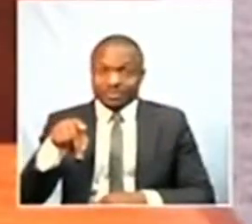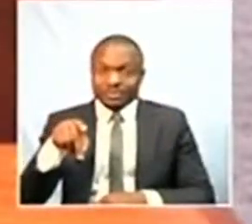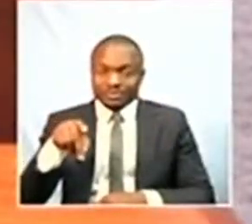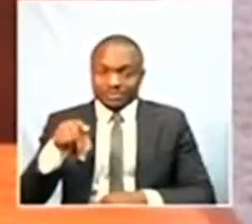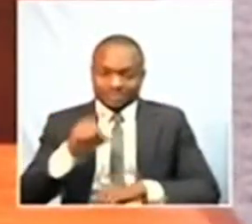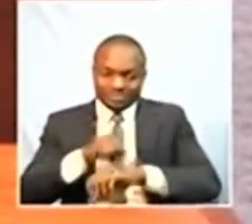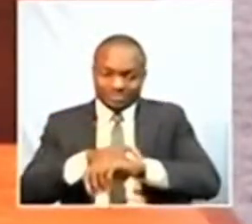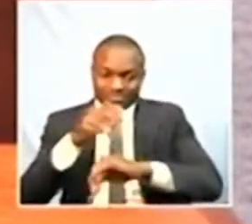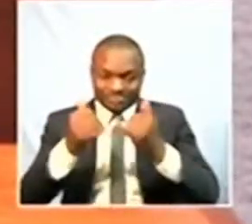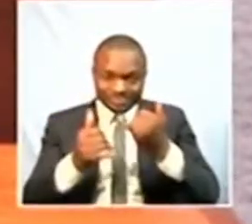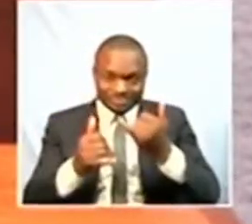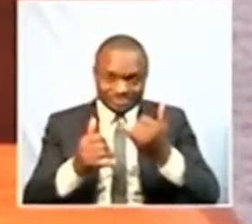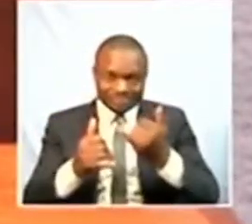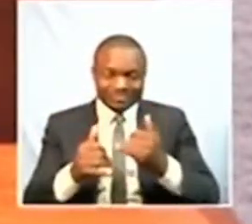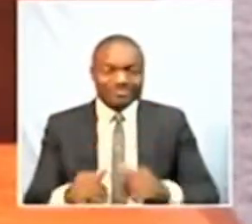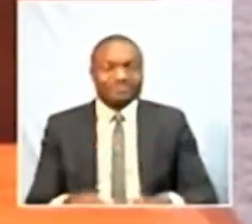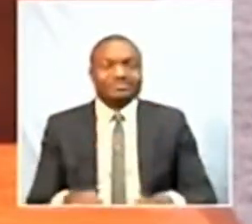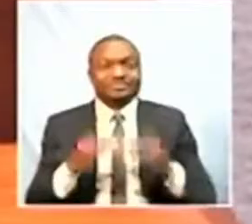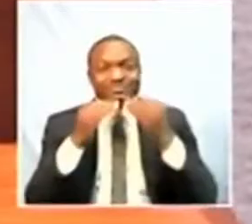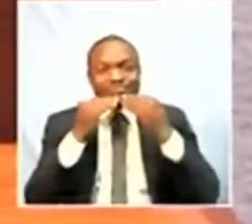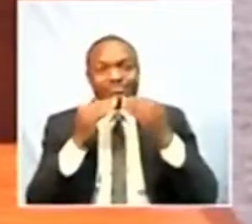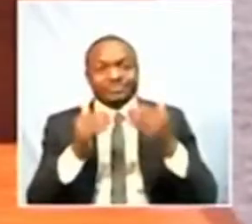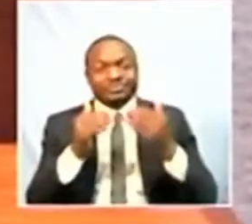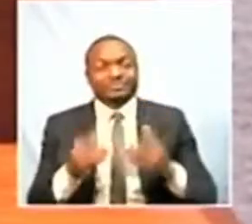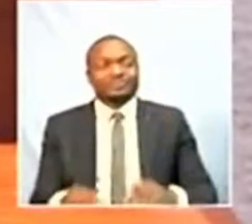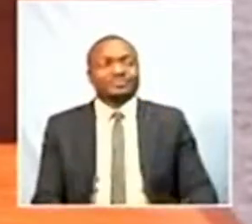you. Your time is up. Thank you very much.